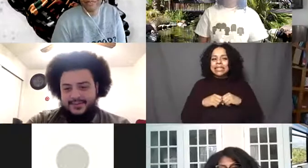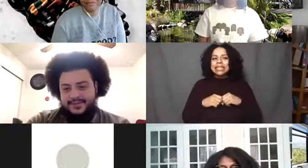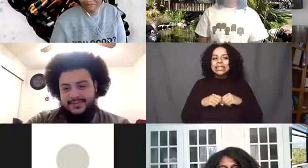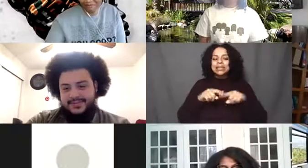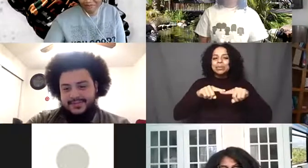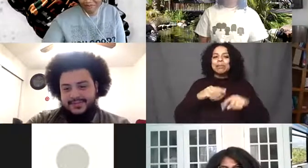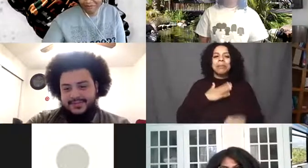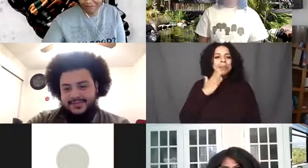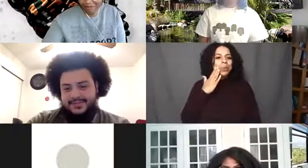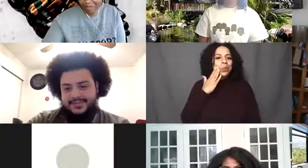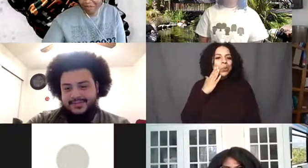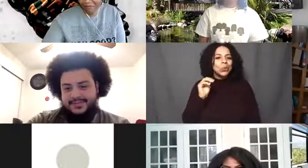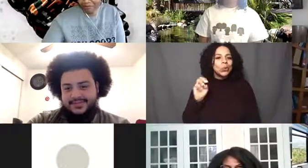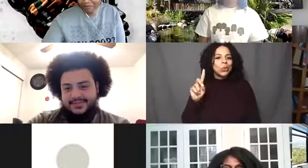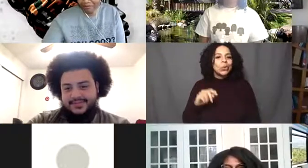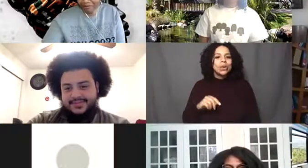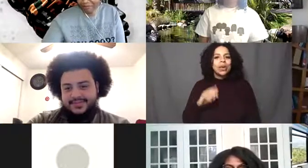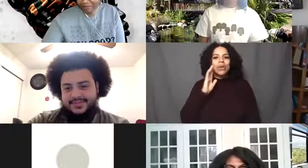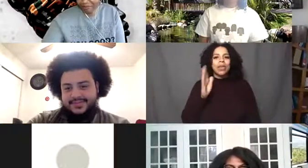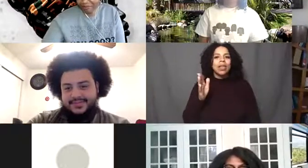either listening to like